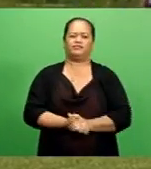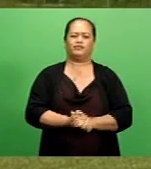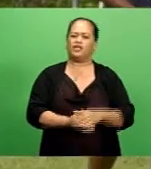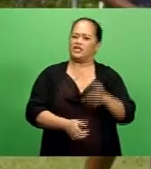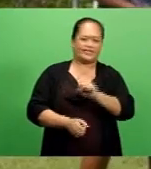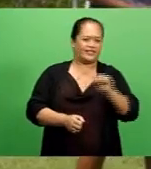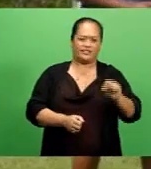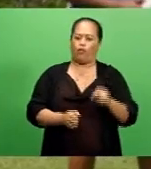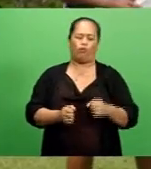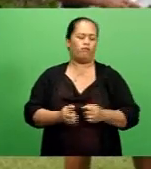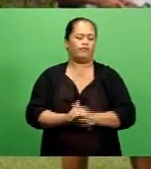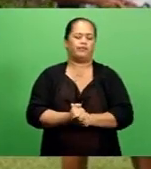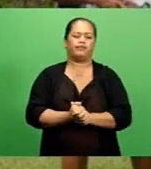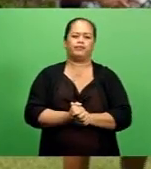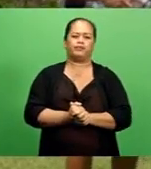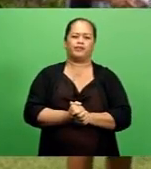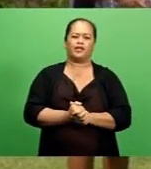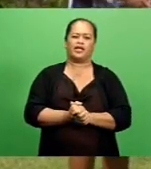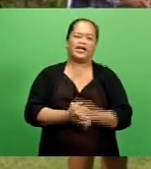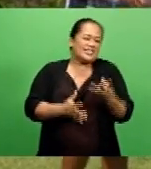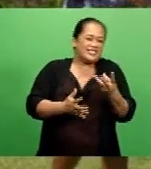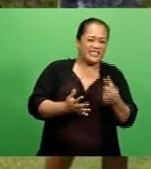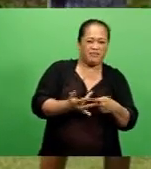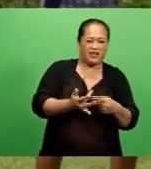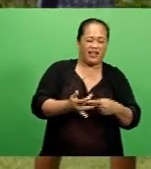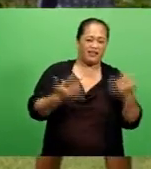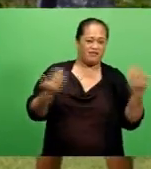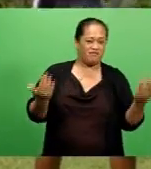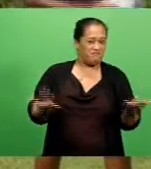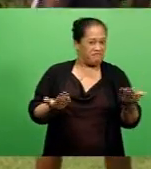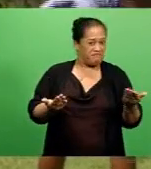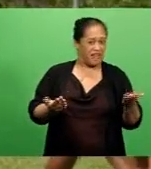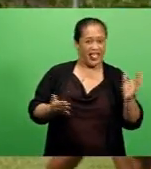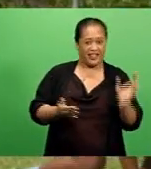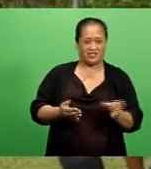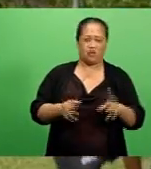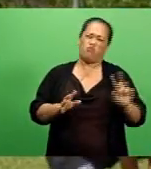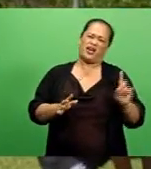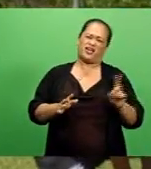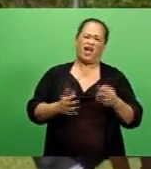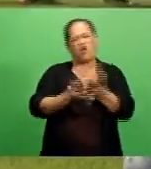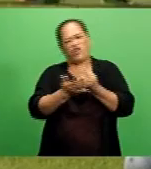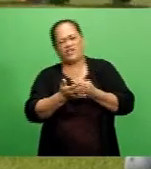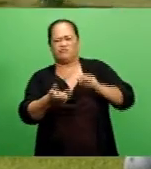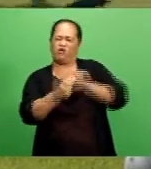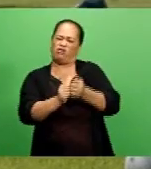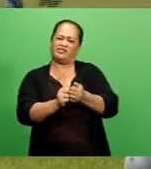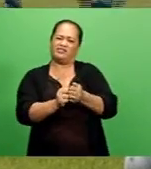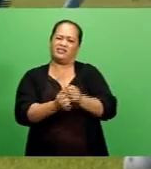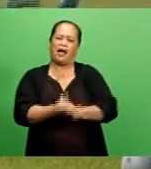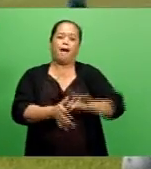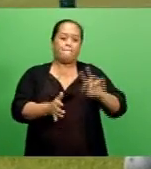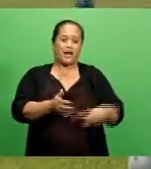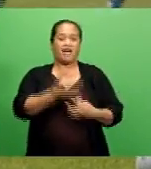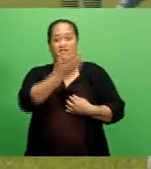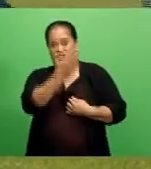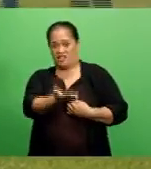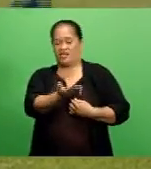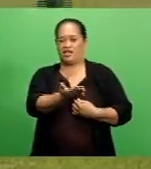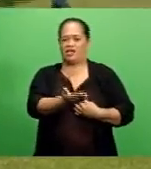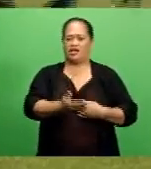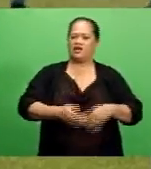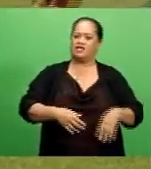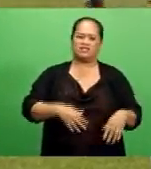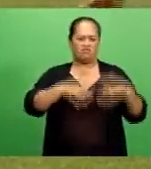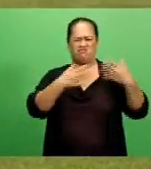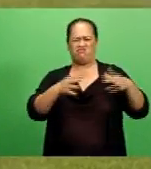For some, the oval ball is just a sport, but for the bank officer, it is a career path worth pursuing and has made a lot